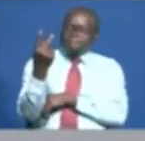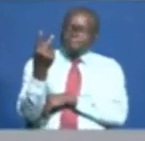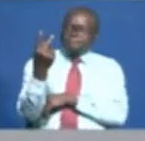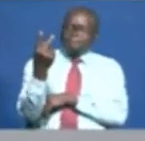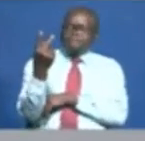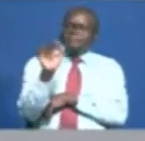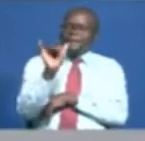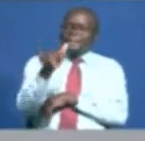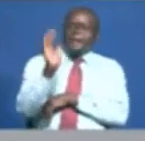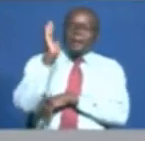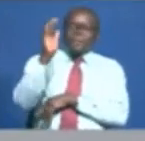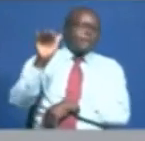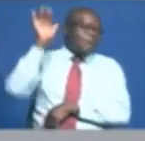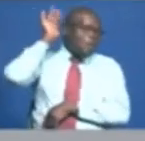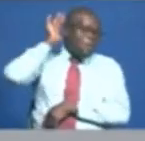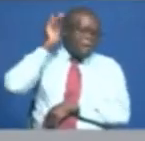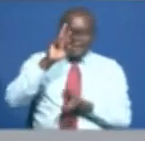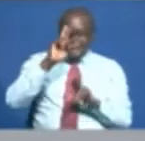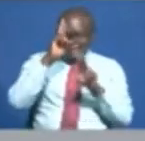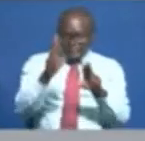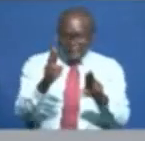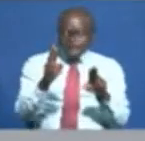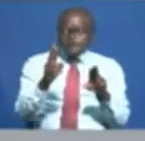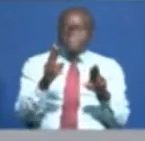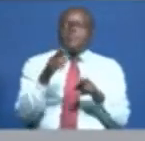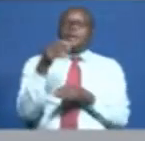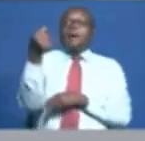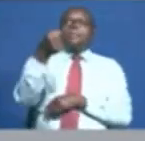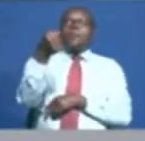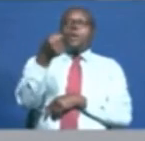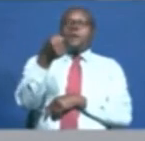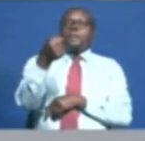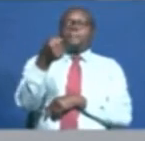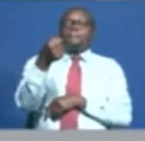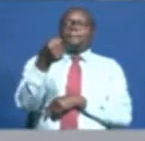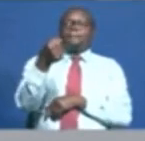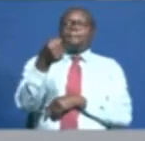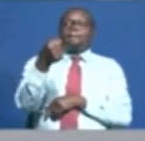that I will obey, respect, uphold,